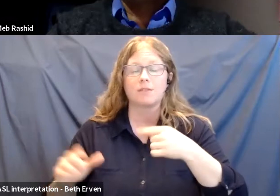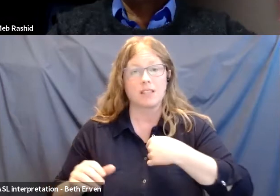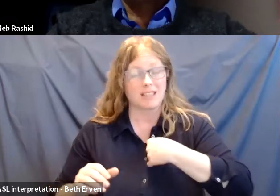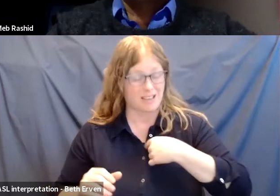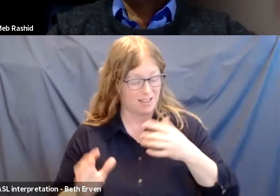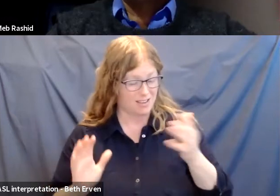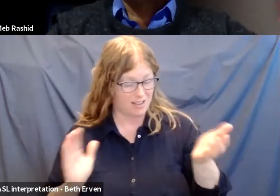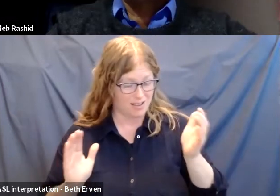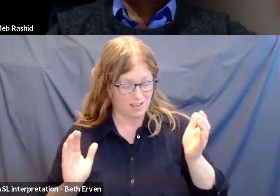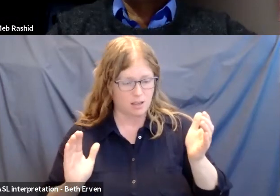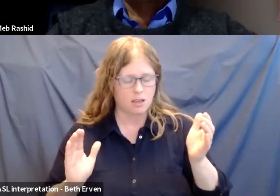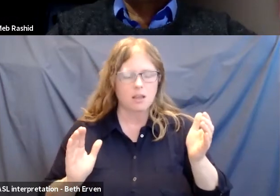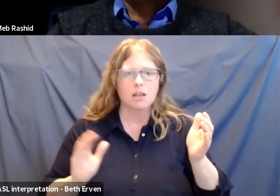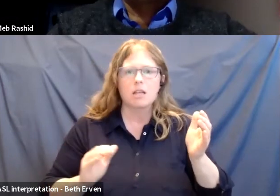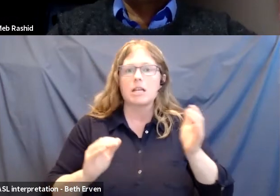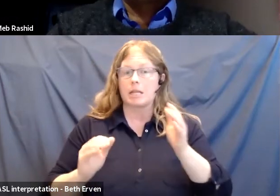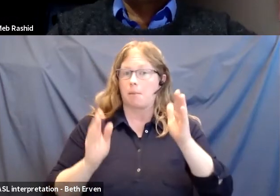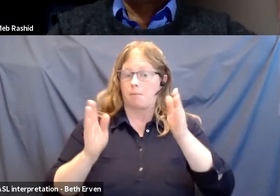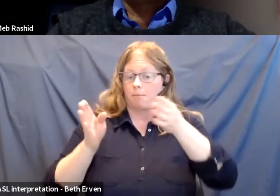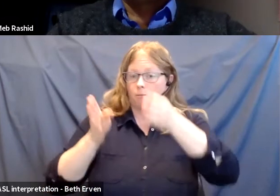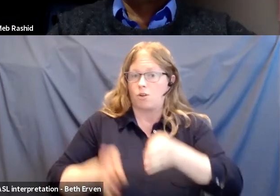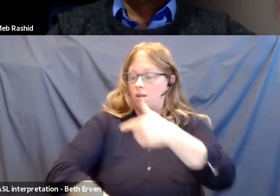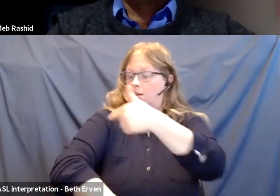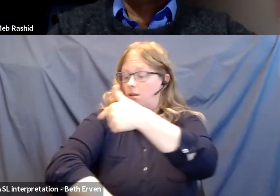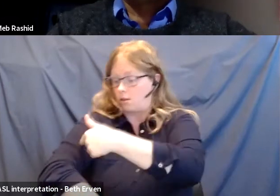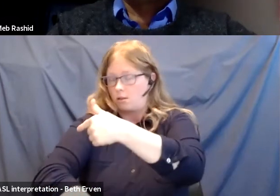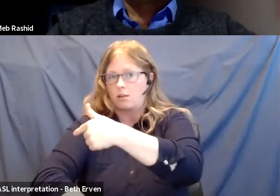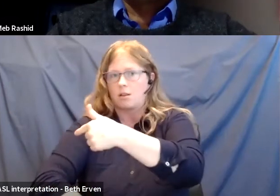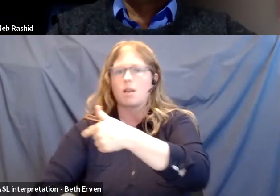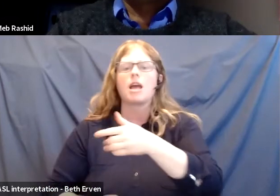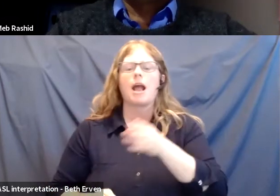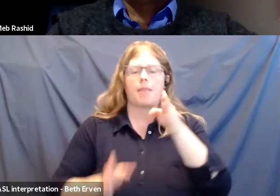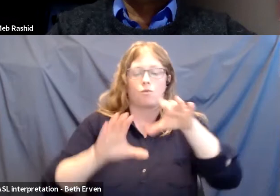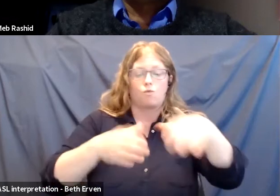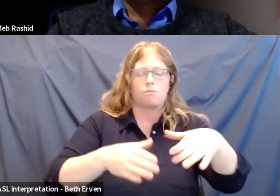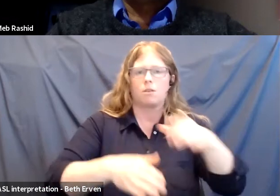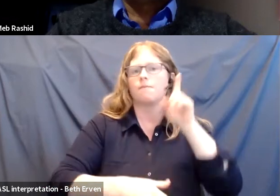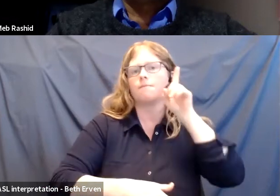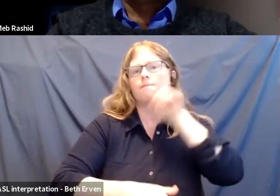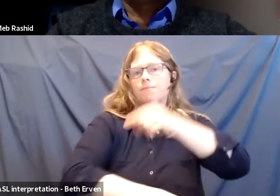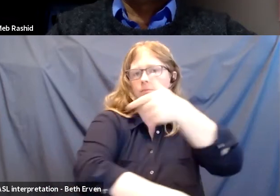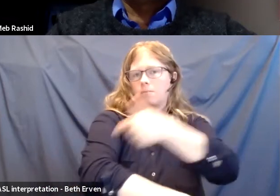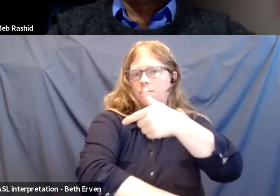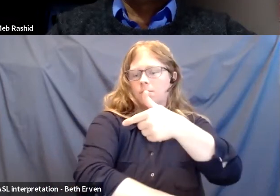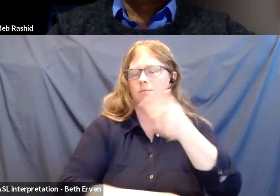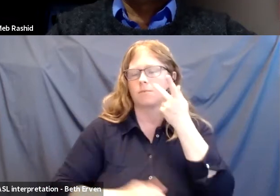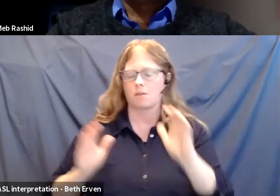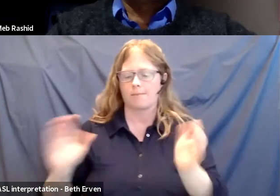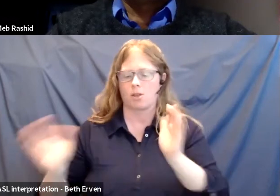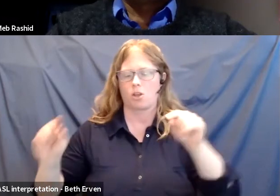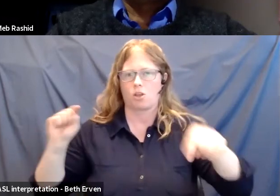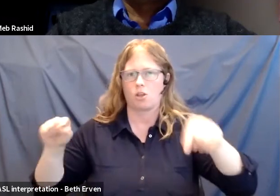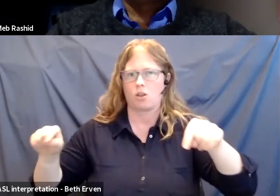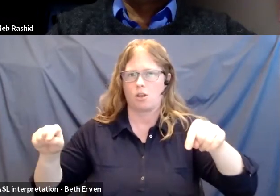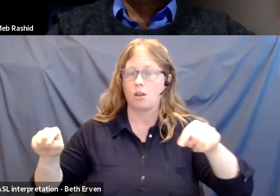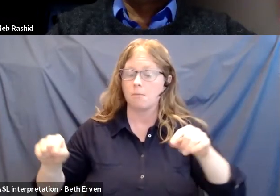identical in the people that got the vaccine versus people that got the placebo. They randomized to each group, but it's not entirely clear what other